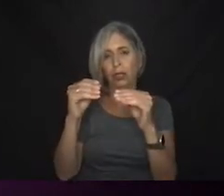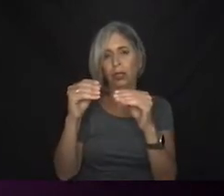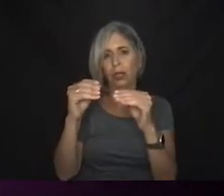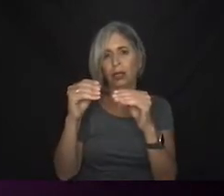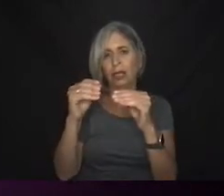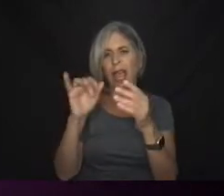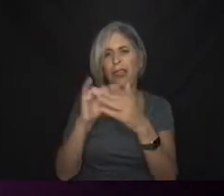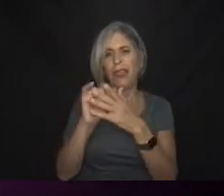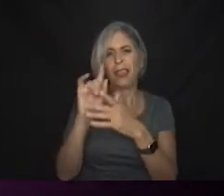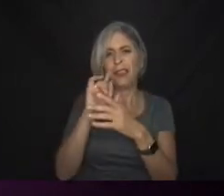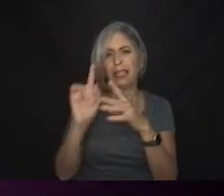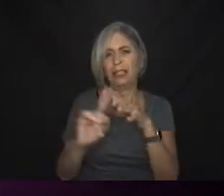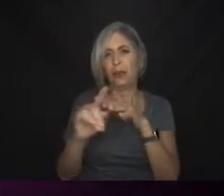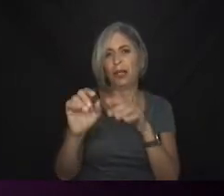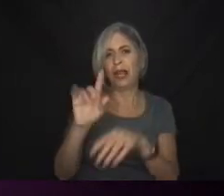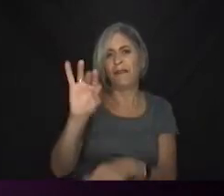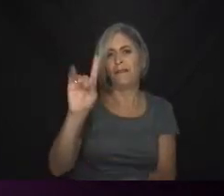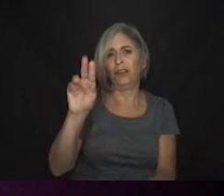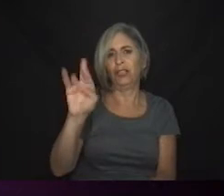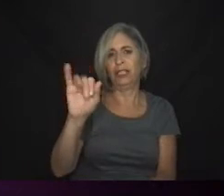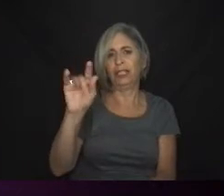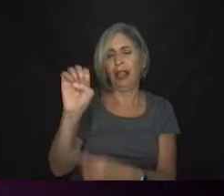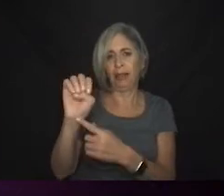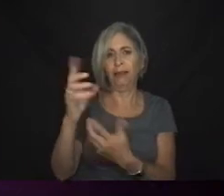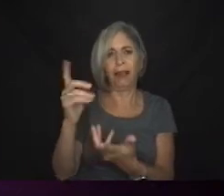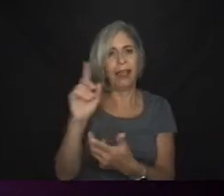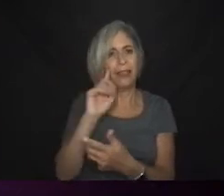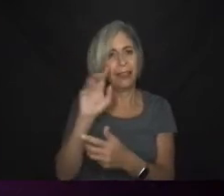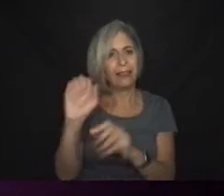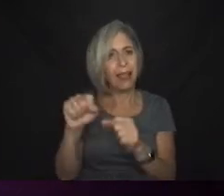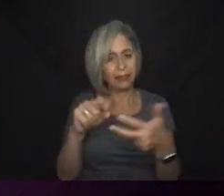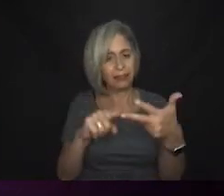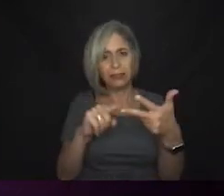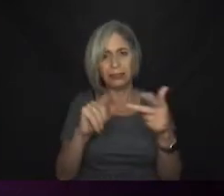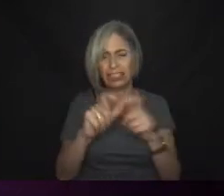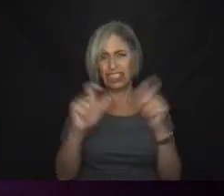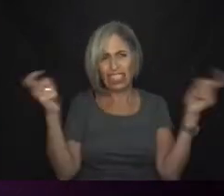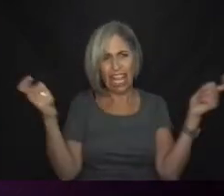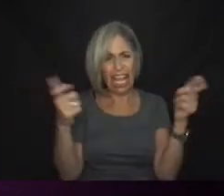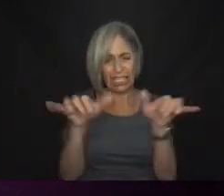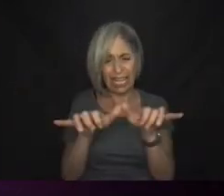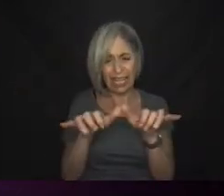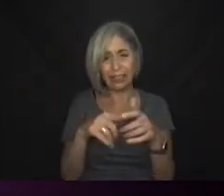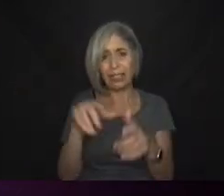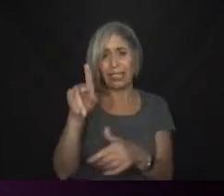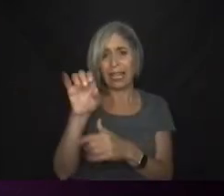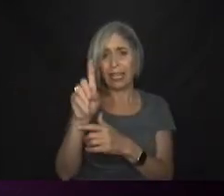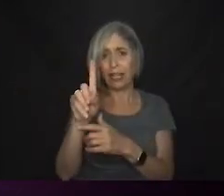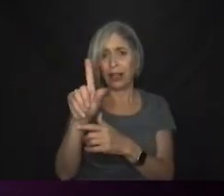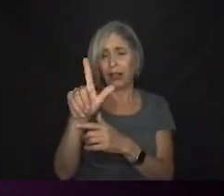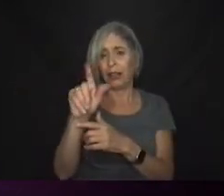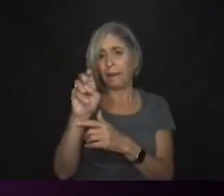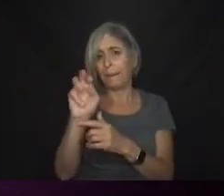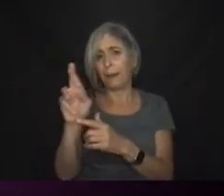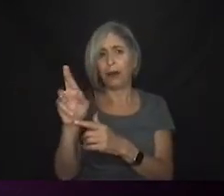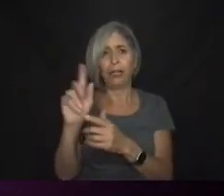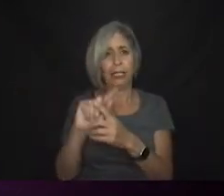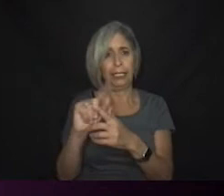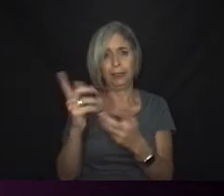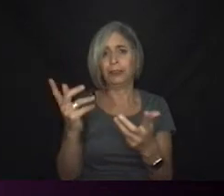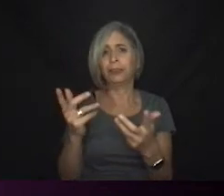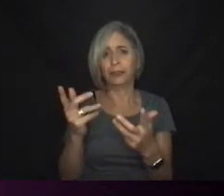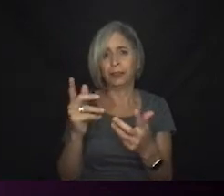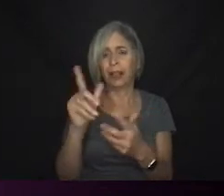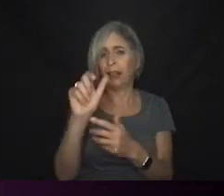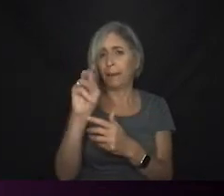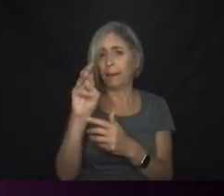think. Yeah, exactly. And so I'd say that's substantial scale. Kendrick Lamar is substantial. I've seen